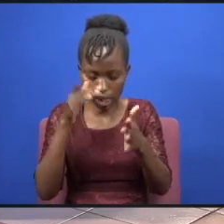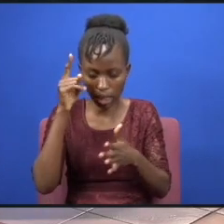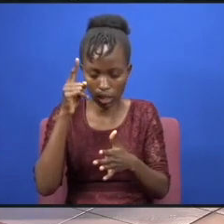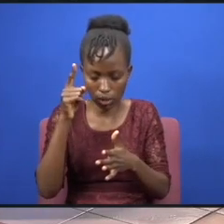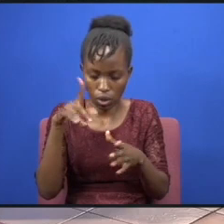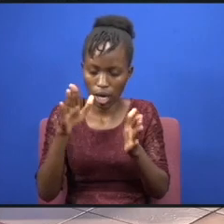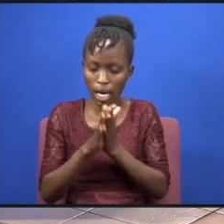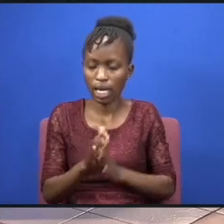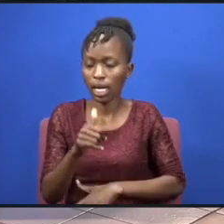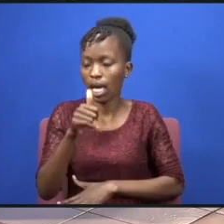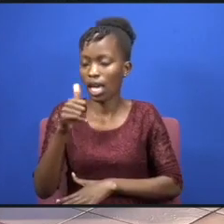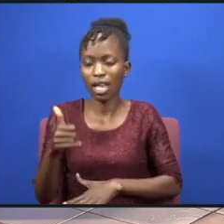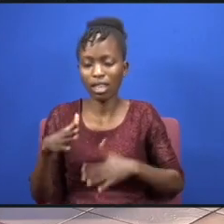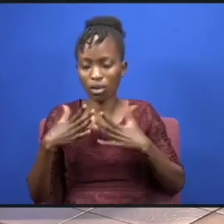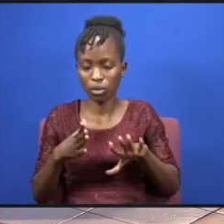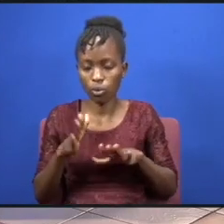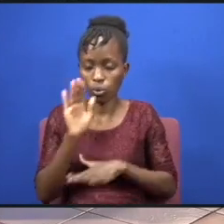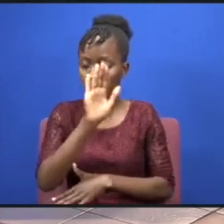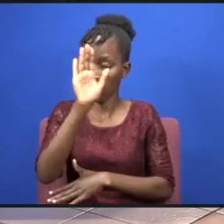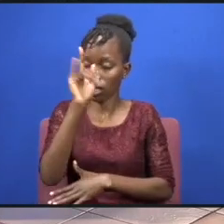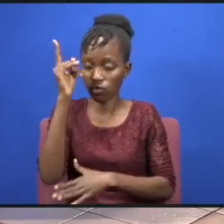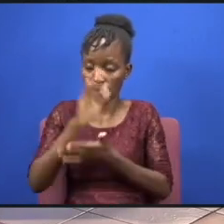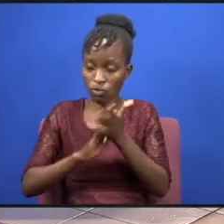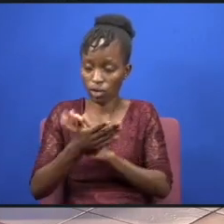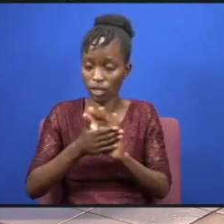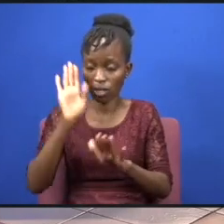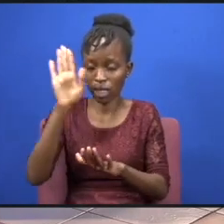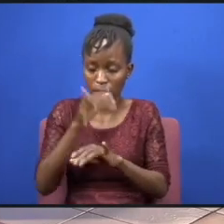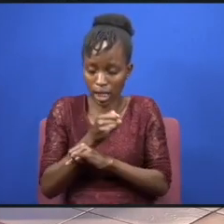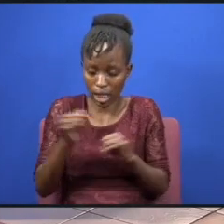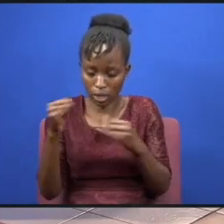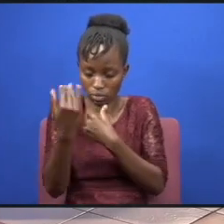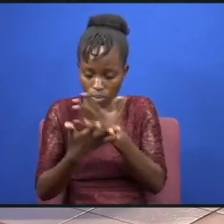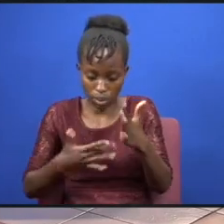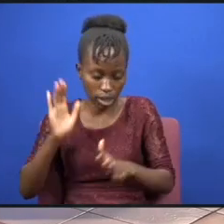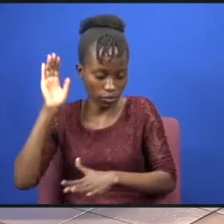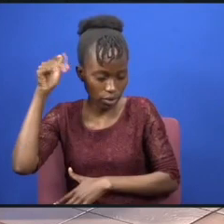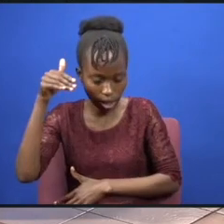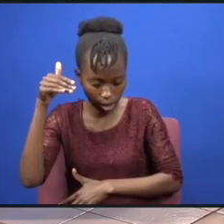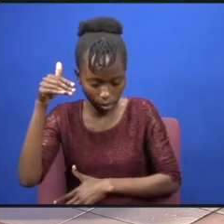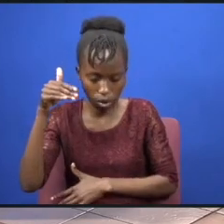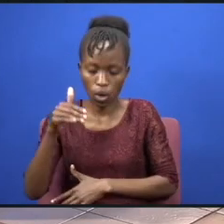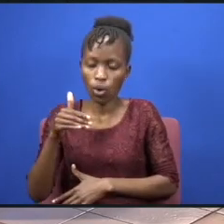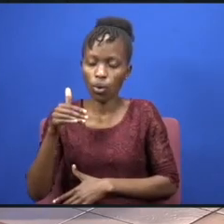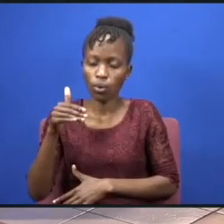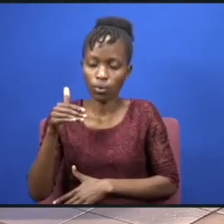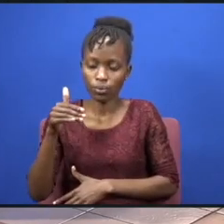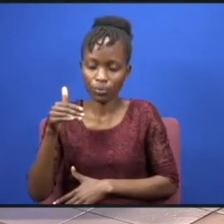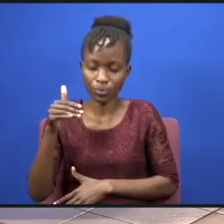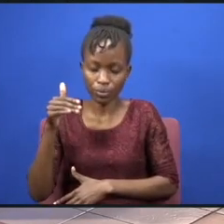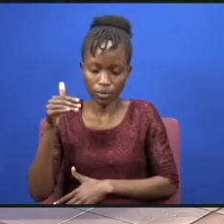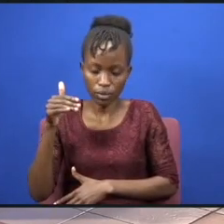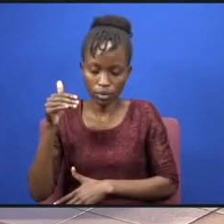our fellow men. And we ask for your forgiveness. We ask for the cleansing of the blood of the Lamb. We ask that we do not carelessly approach